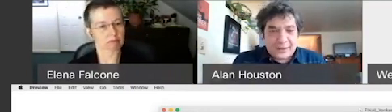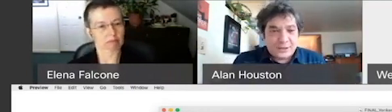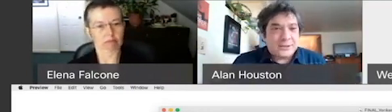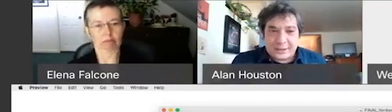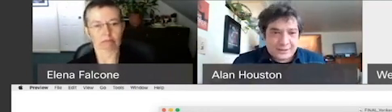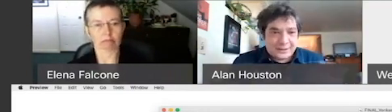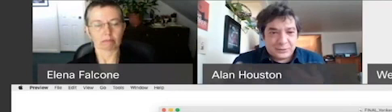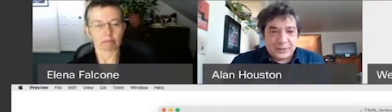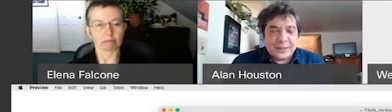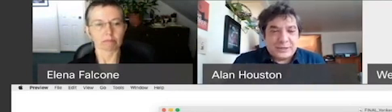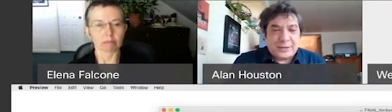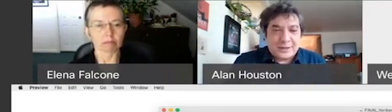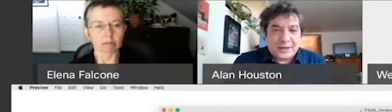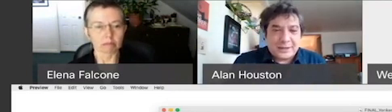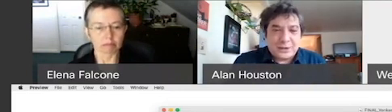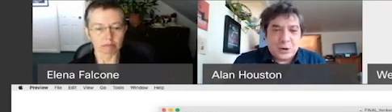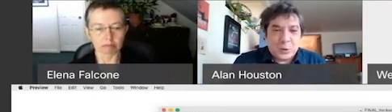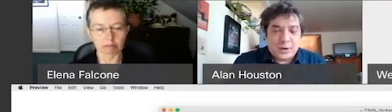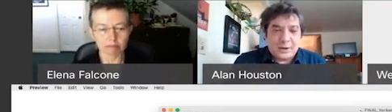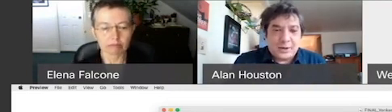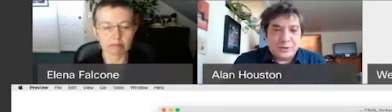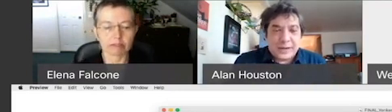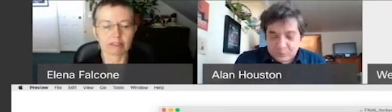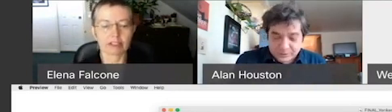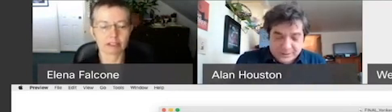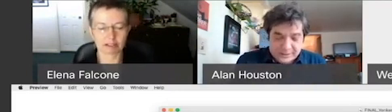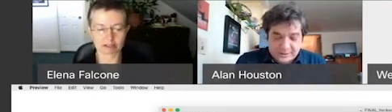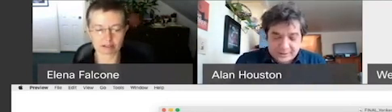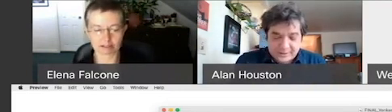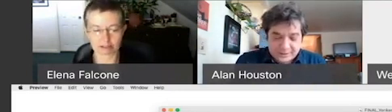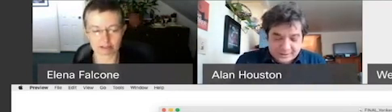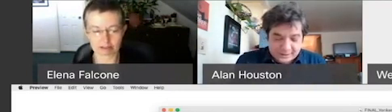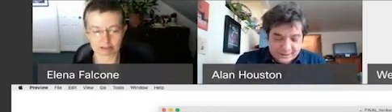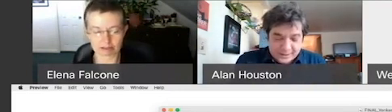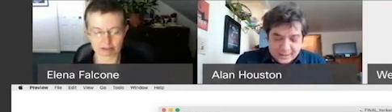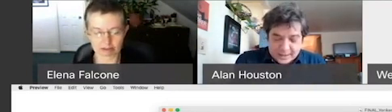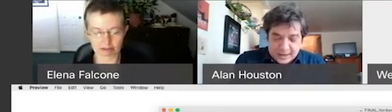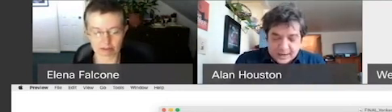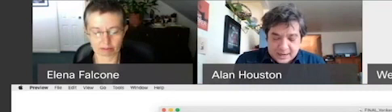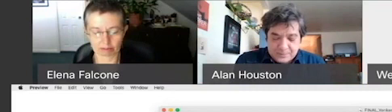and it's a really nice chance to kind of get to know your neighbors in the city.